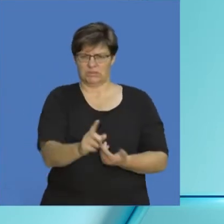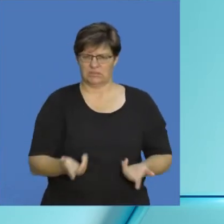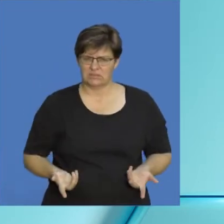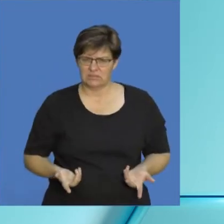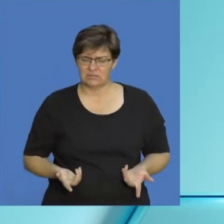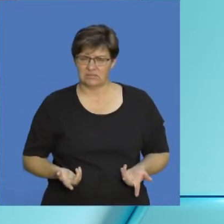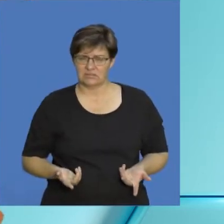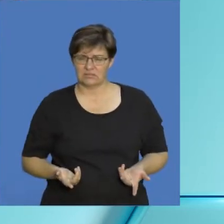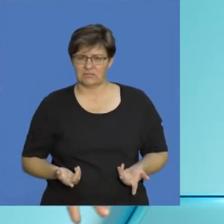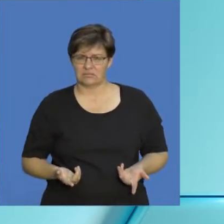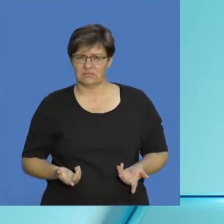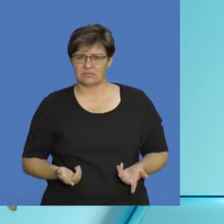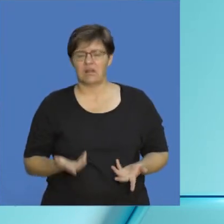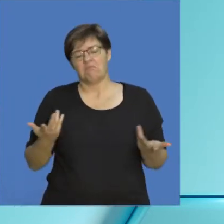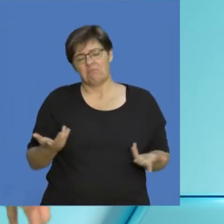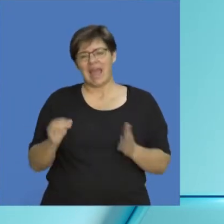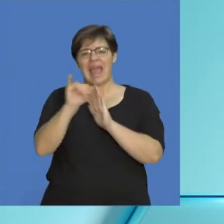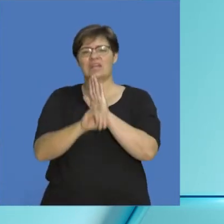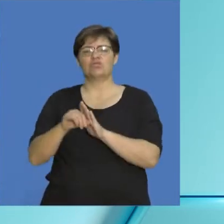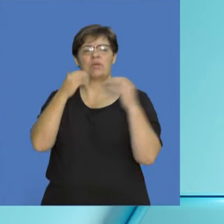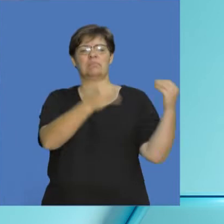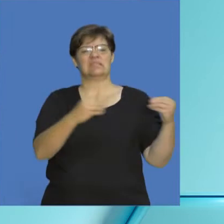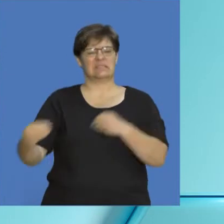Why will an insurance company give